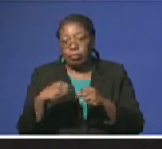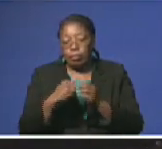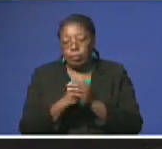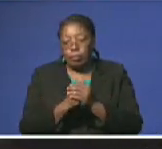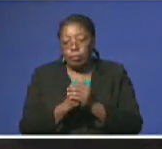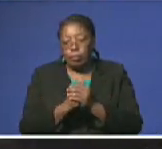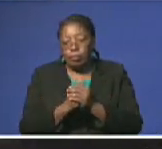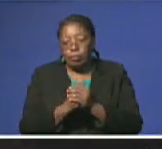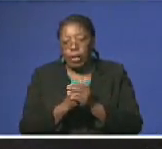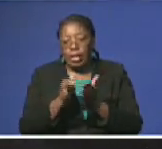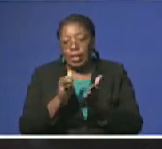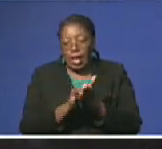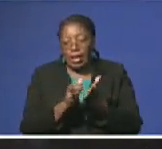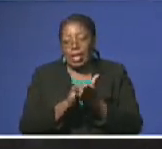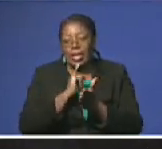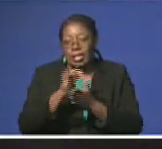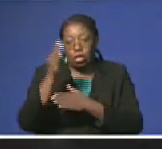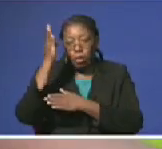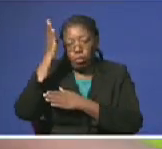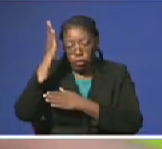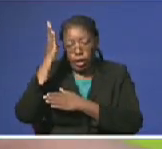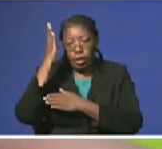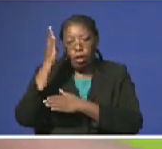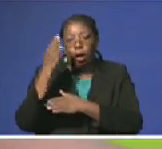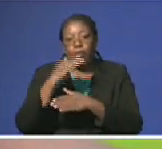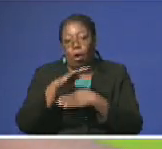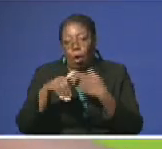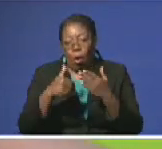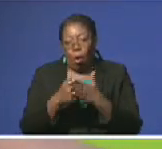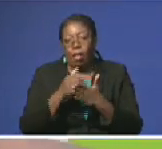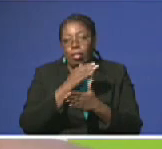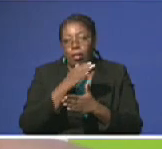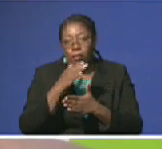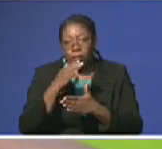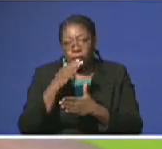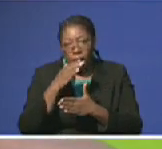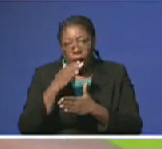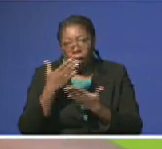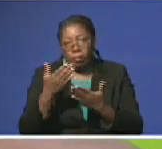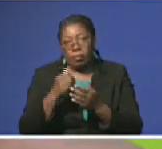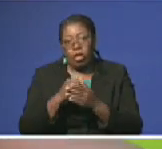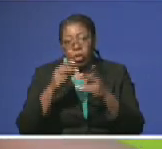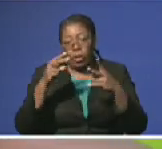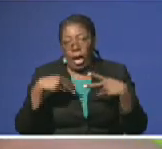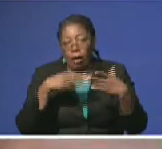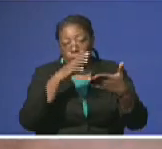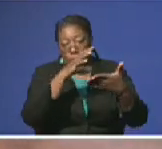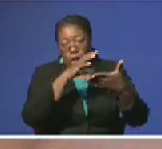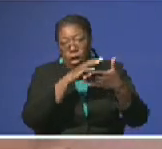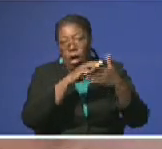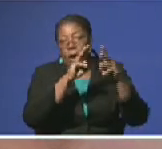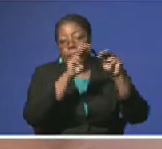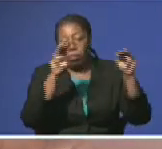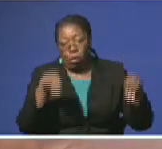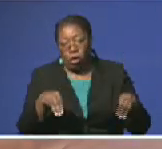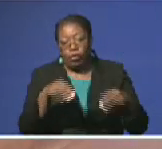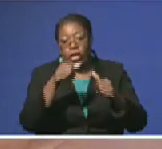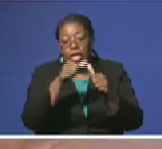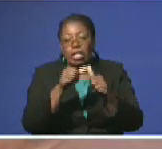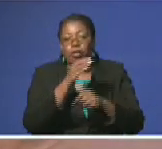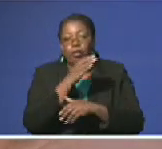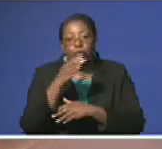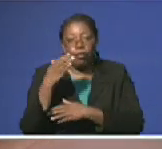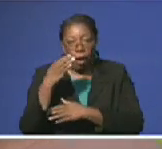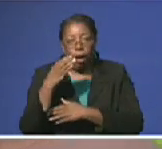that basically is the brain of the entire farm. We have a screen for each farm that is connected to the